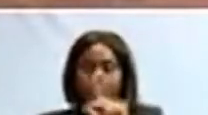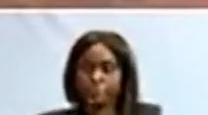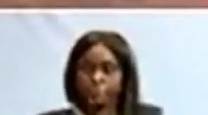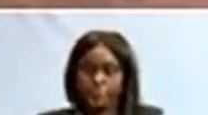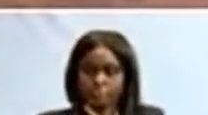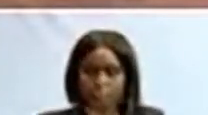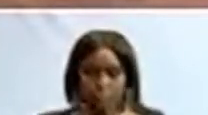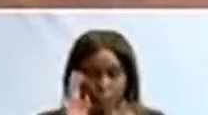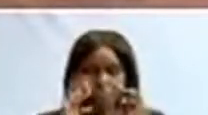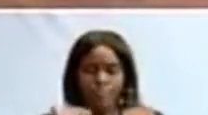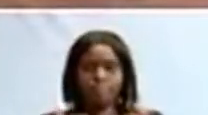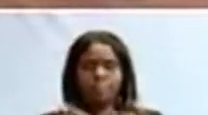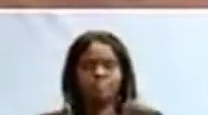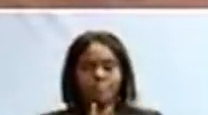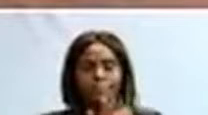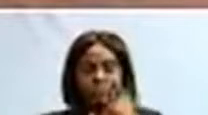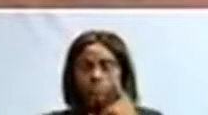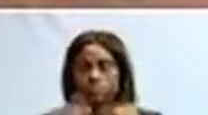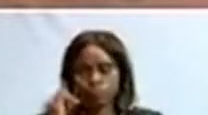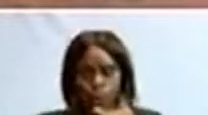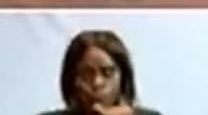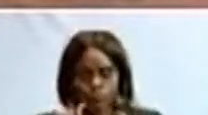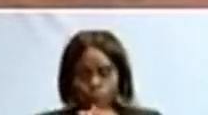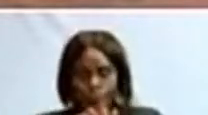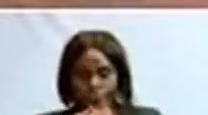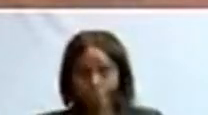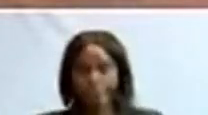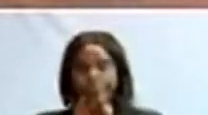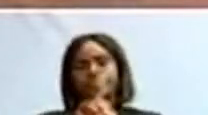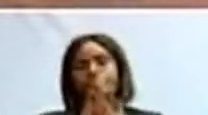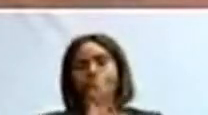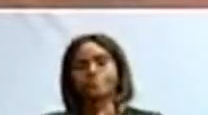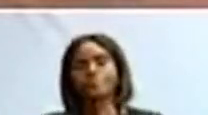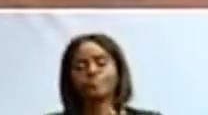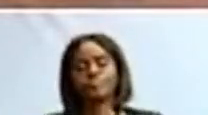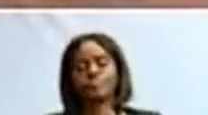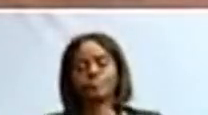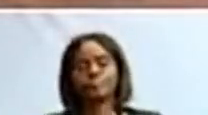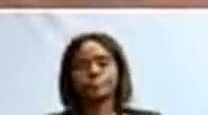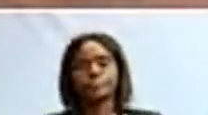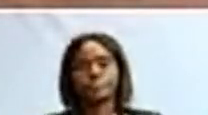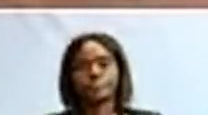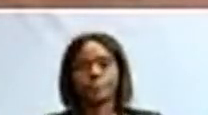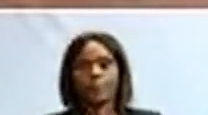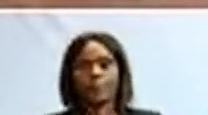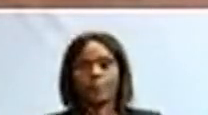will now be completed under CDF.